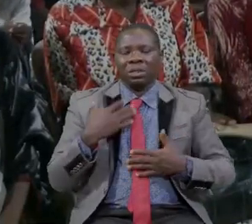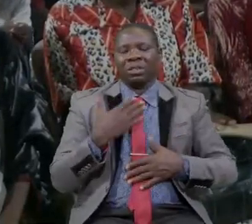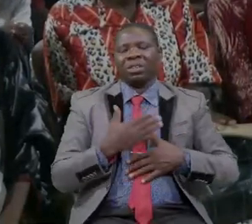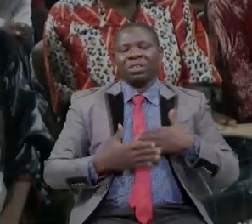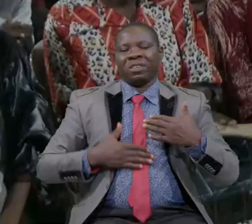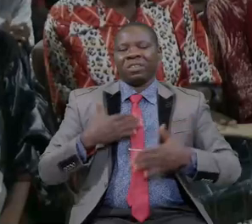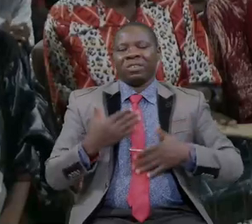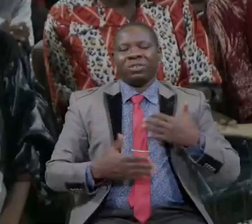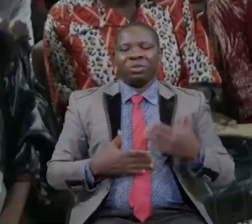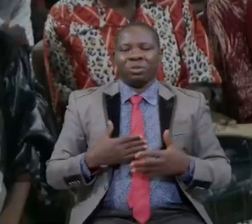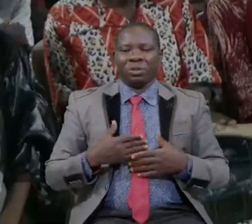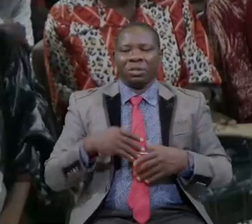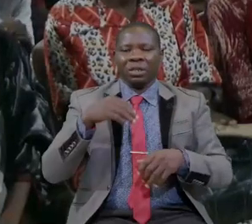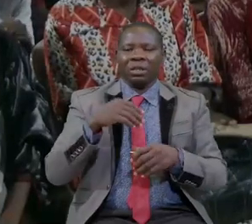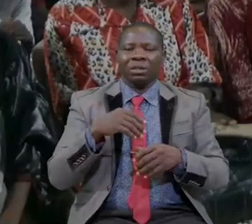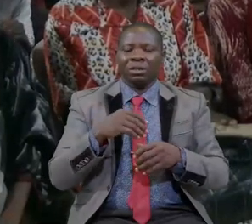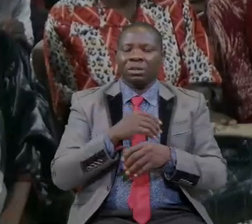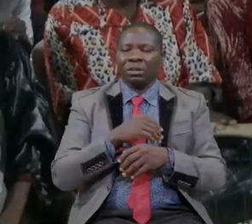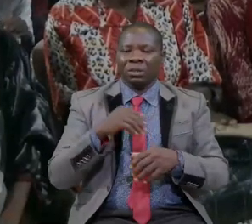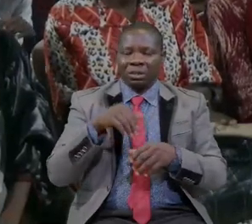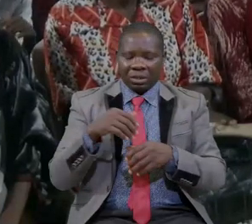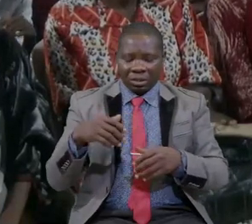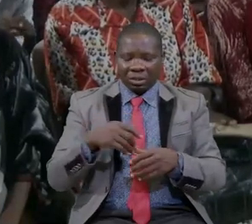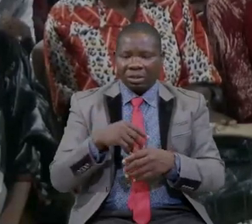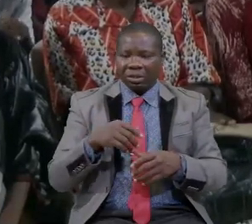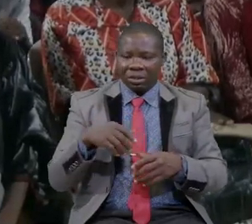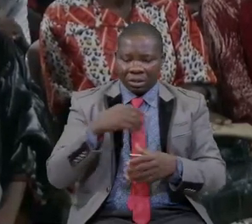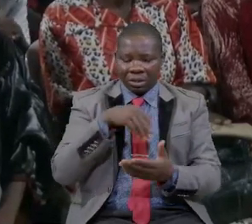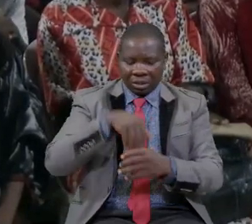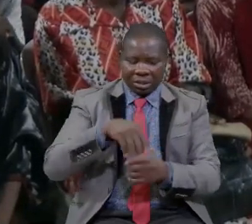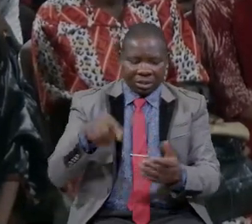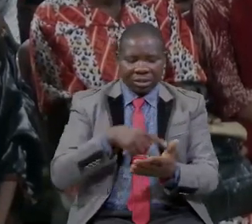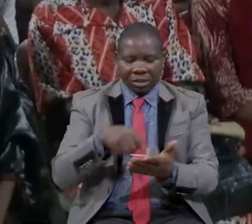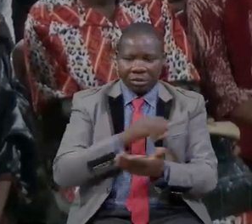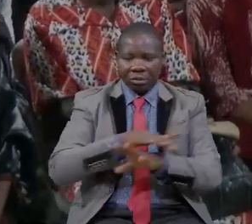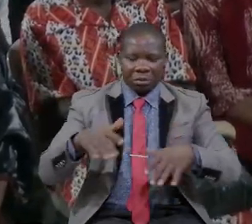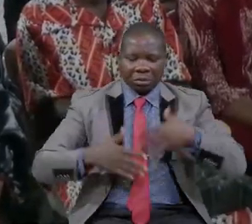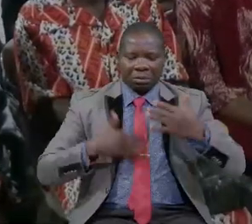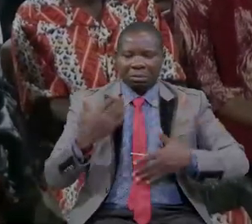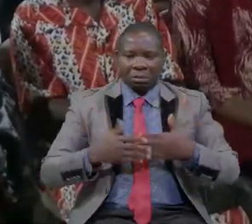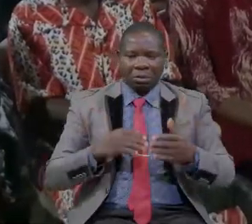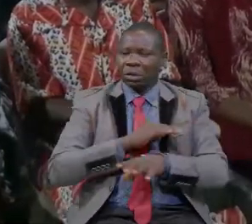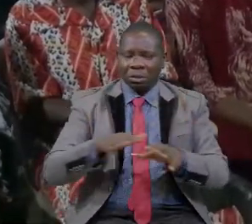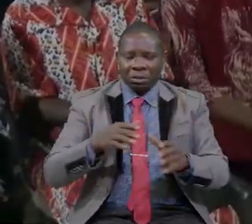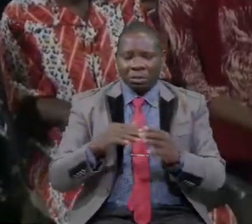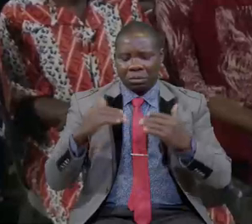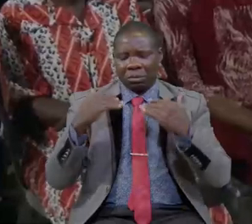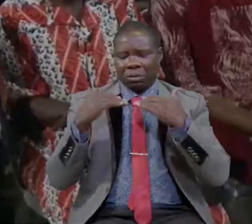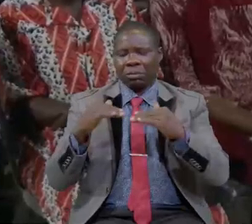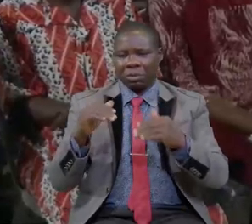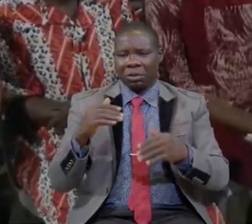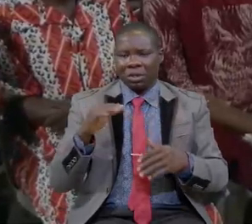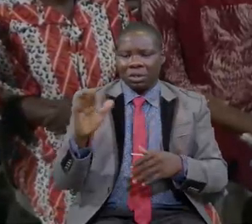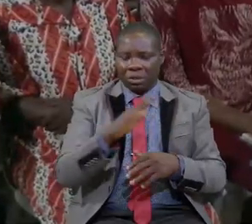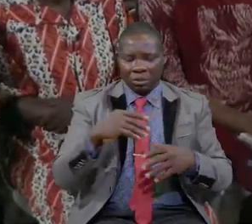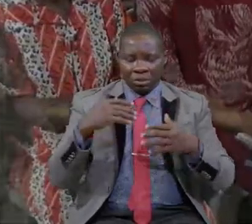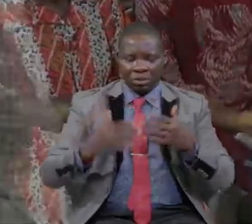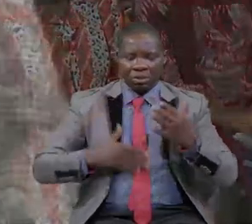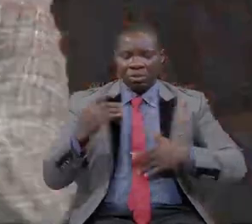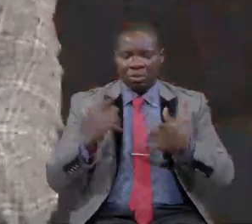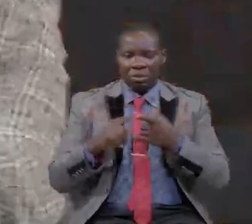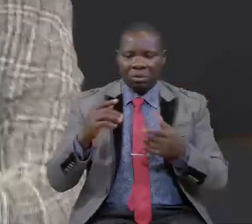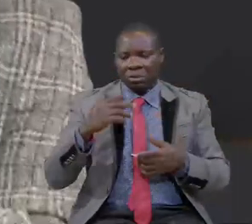in this, rejoice not. Don't limit your joy to my blind eyes open. Yes, they will open,